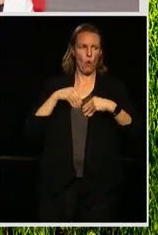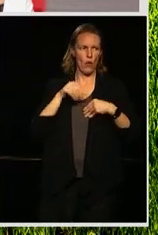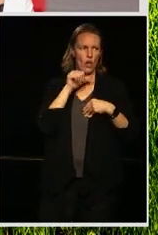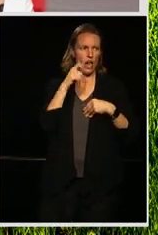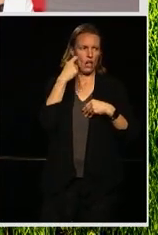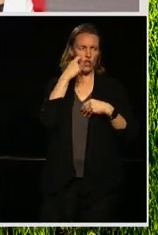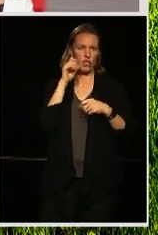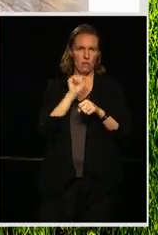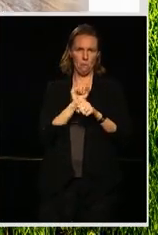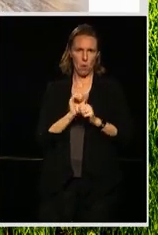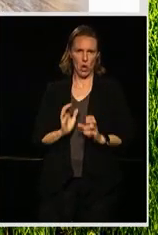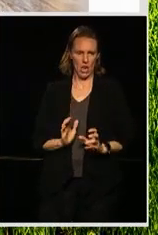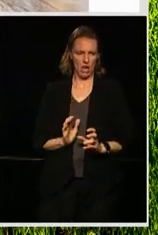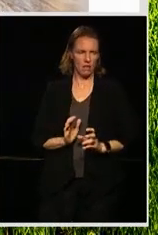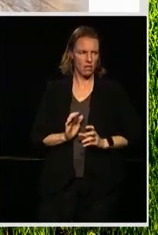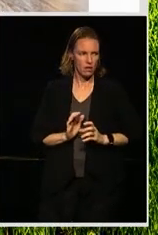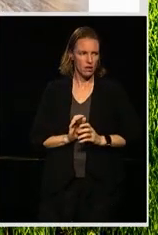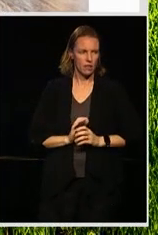employee.